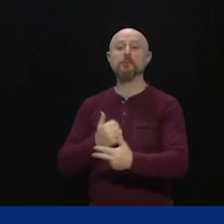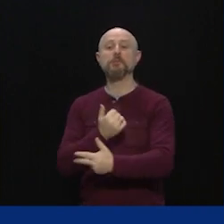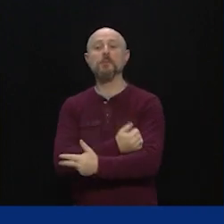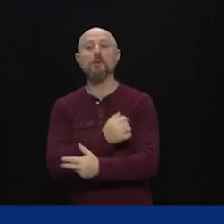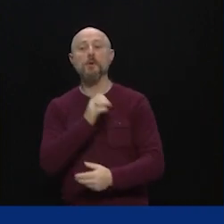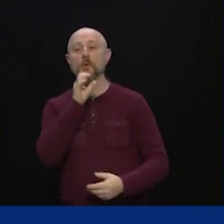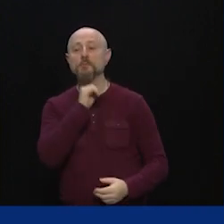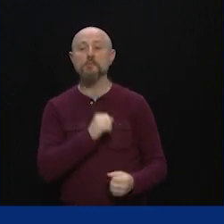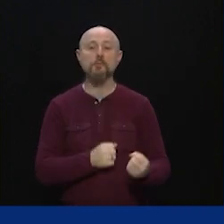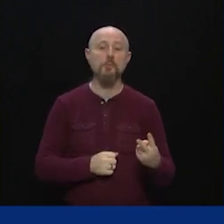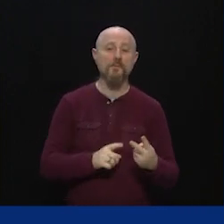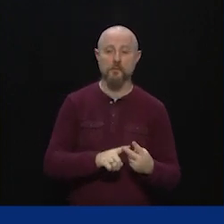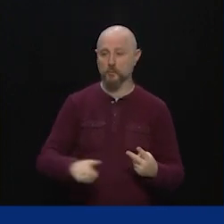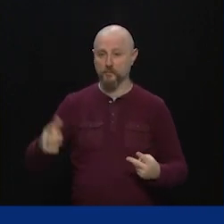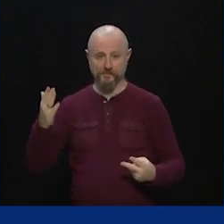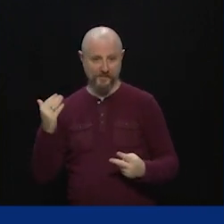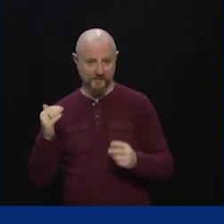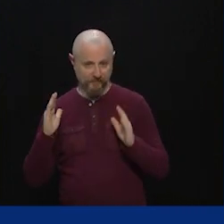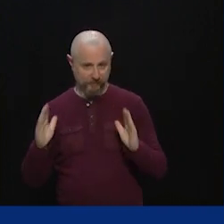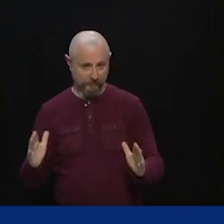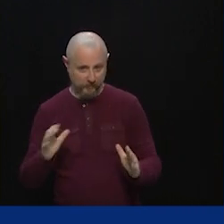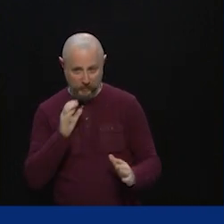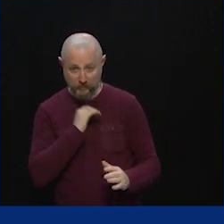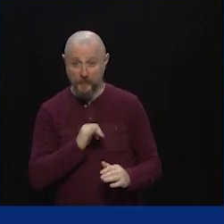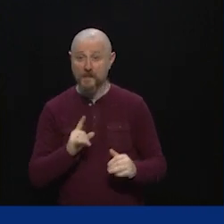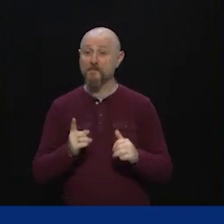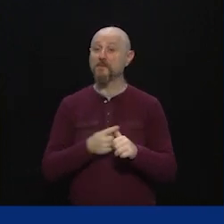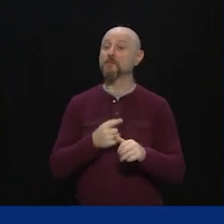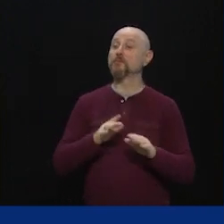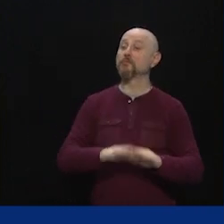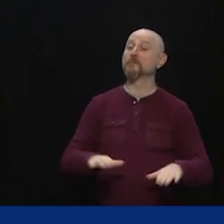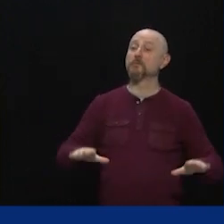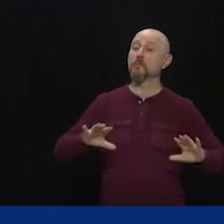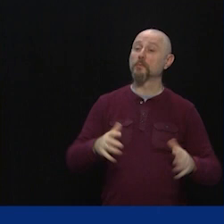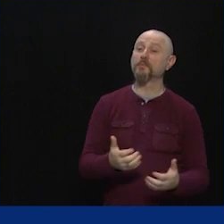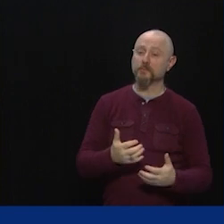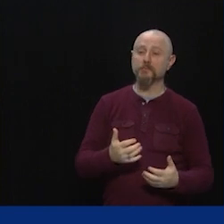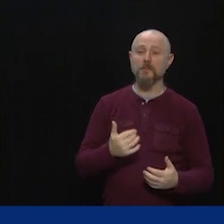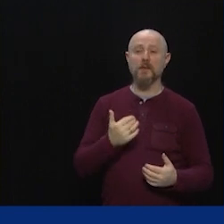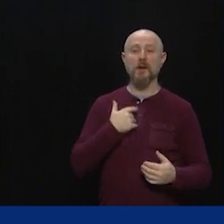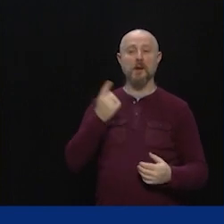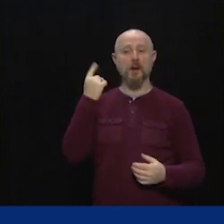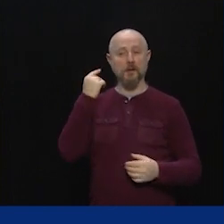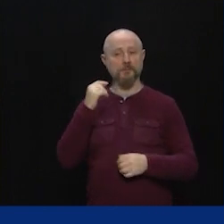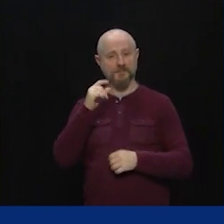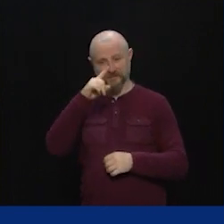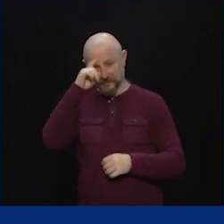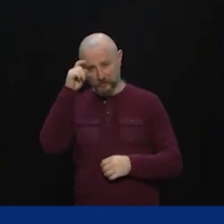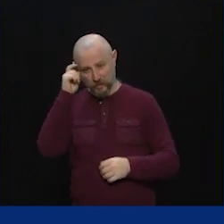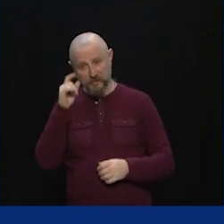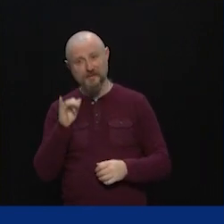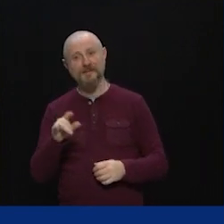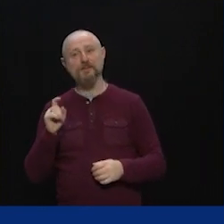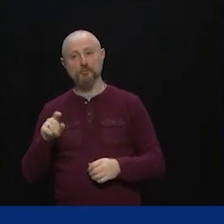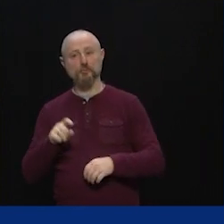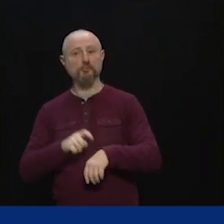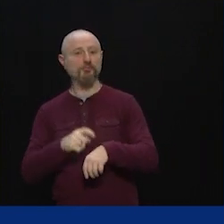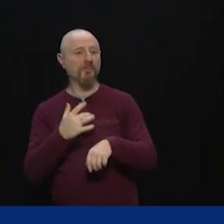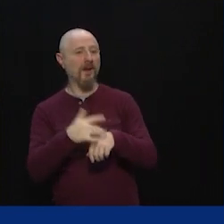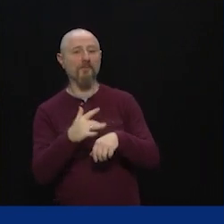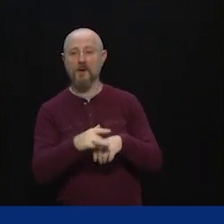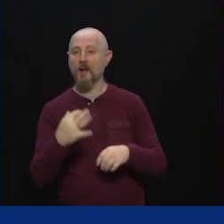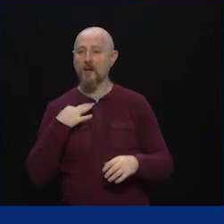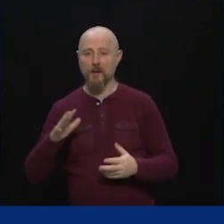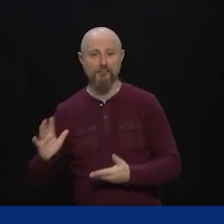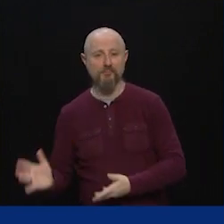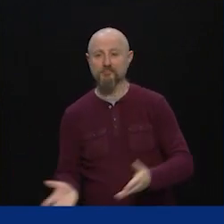last summer. So it's a 6 months lag time for Pfizer, so they should be eligible right now. And I was in the room talking to a couple of children